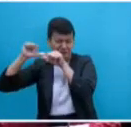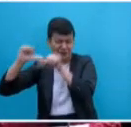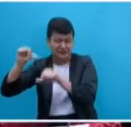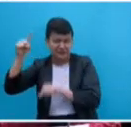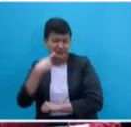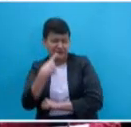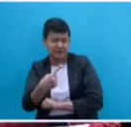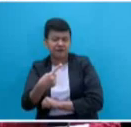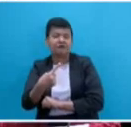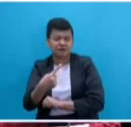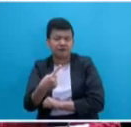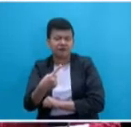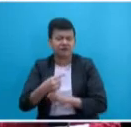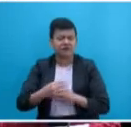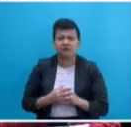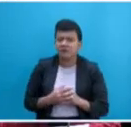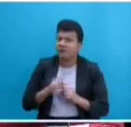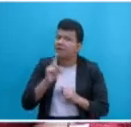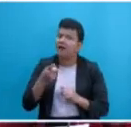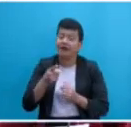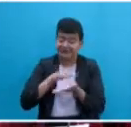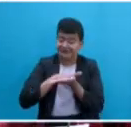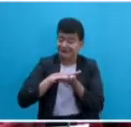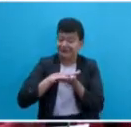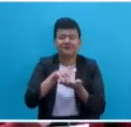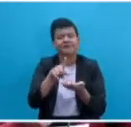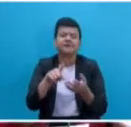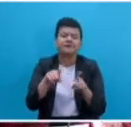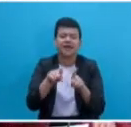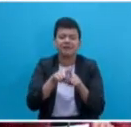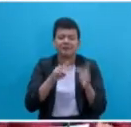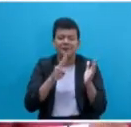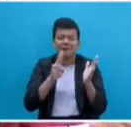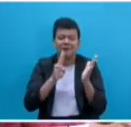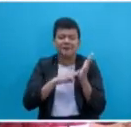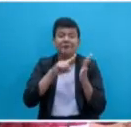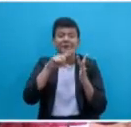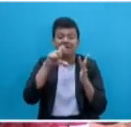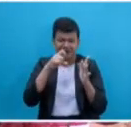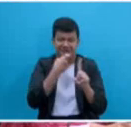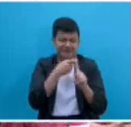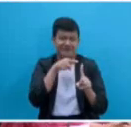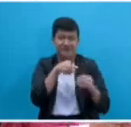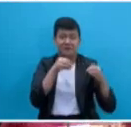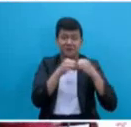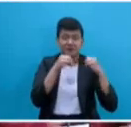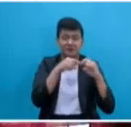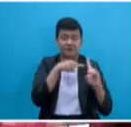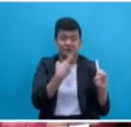hollow. In fact, it's like Macbeth said in one of his most studied soliloquies,